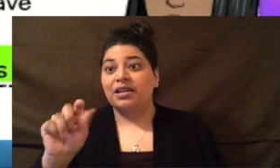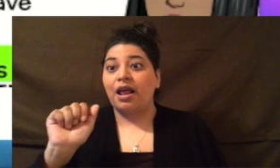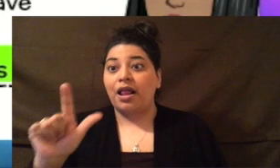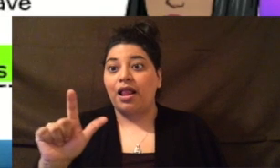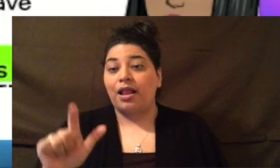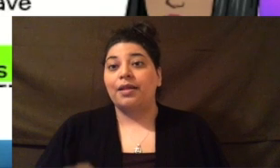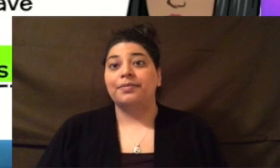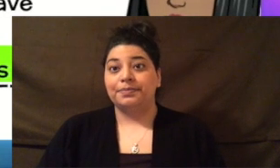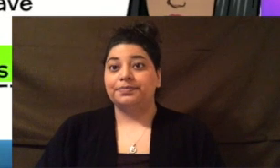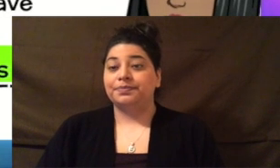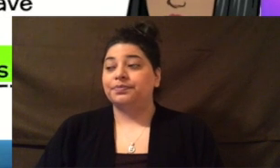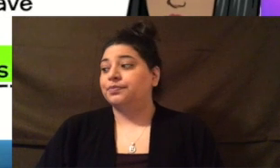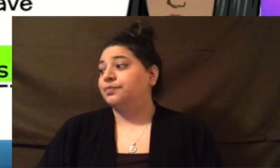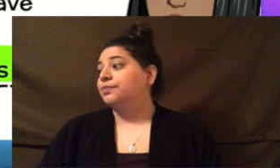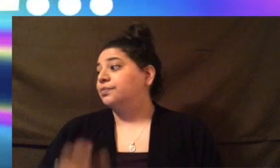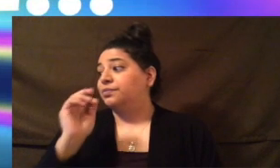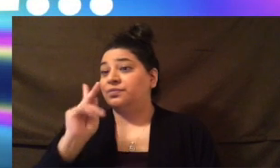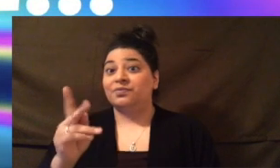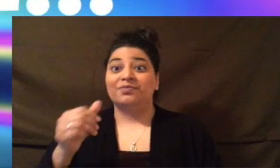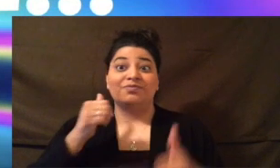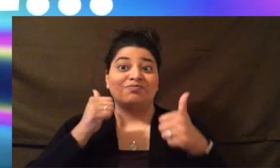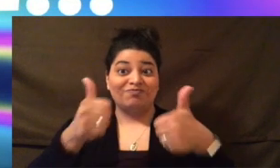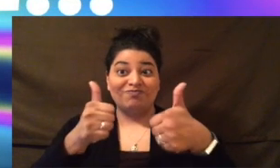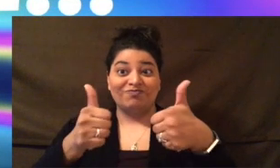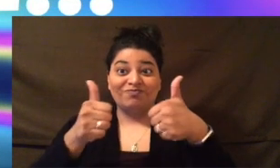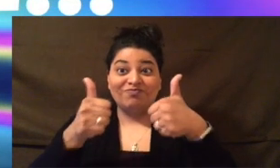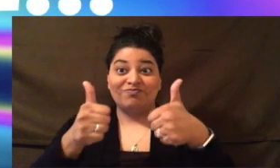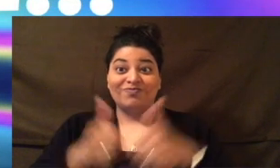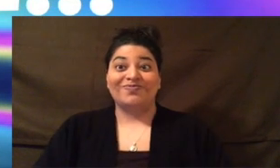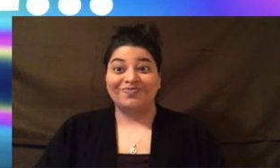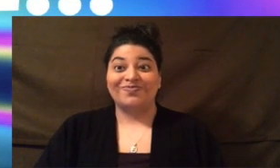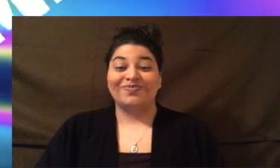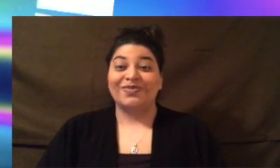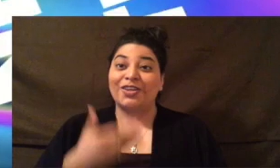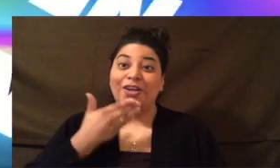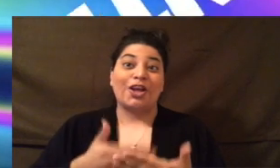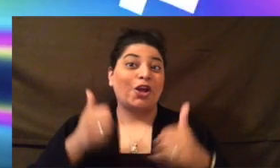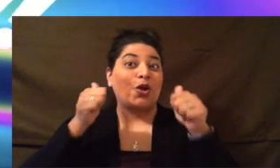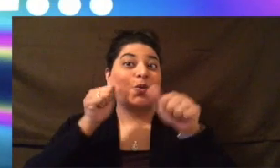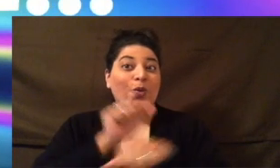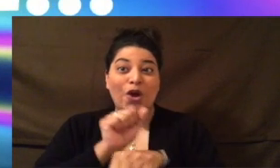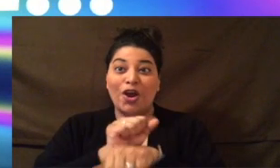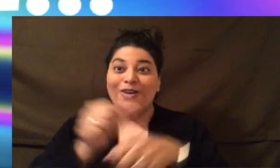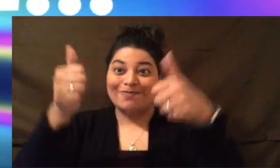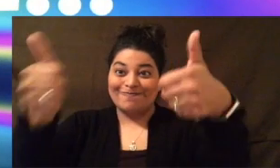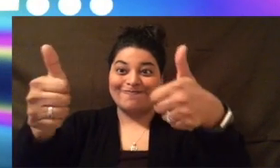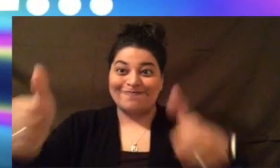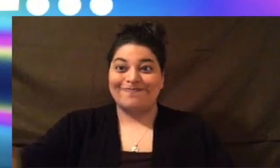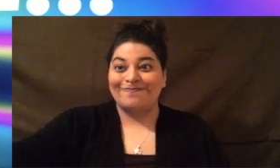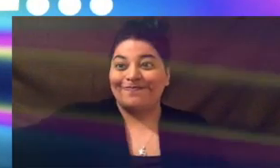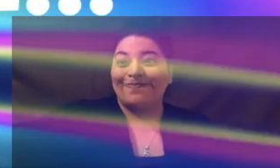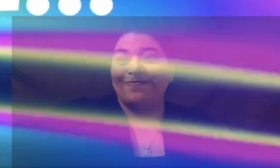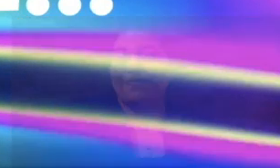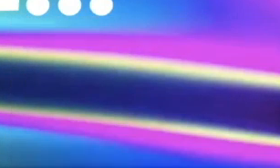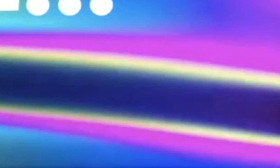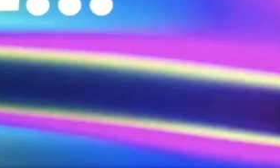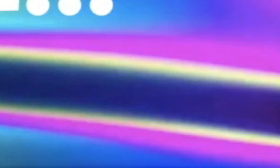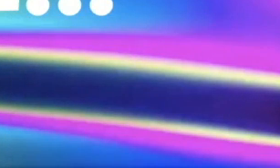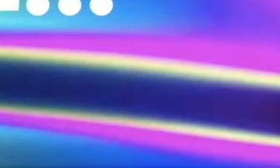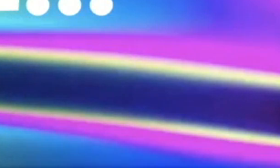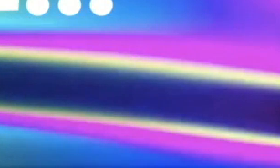6 petals. All right, boys and girls, great job. Until next time.